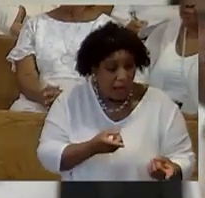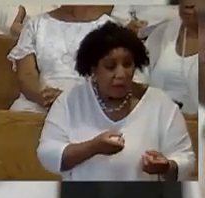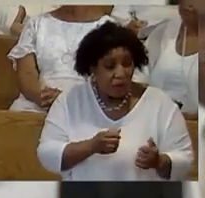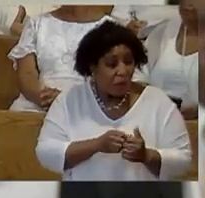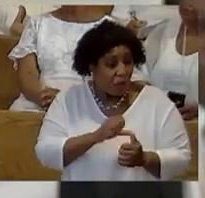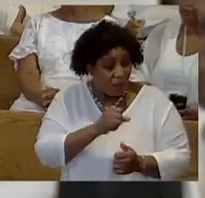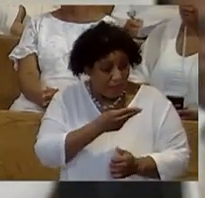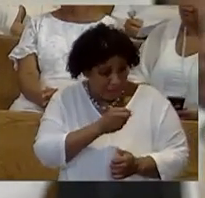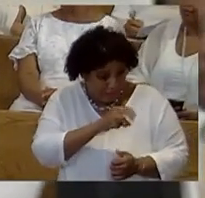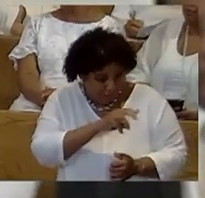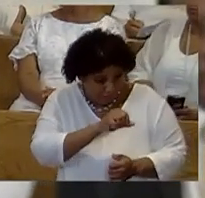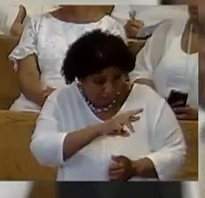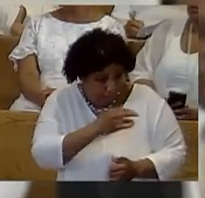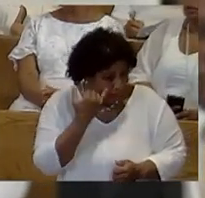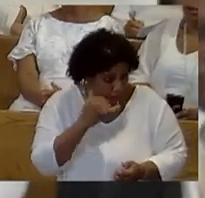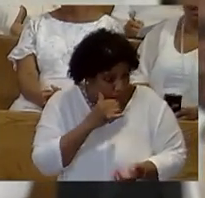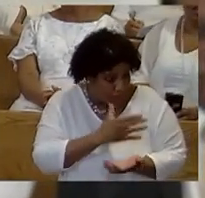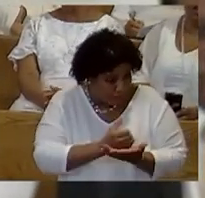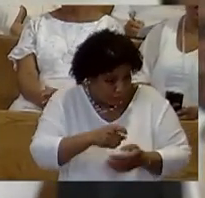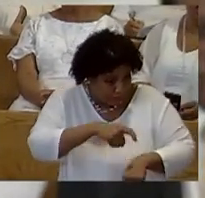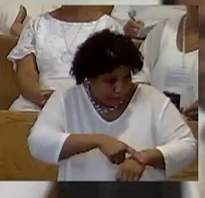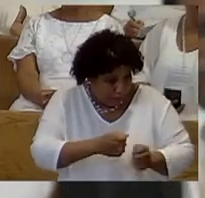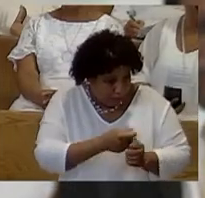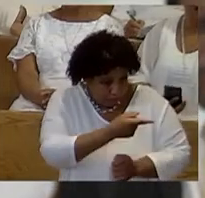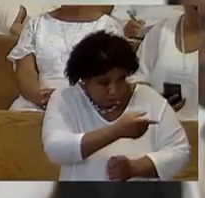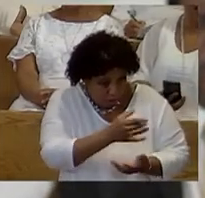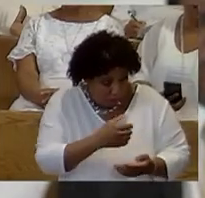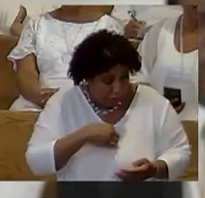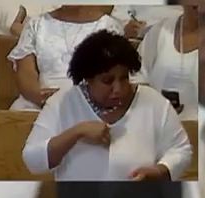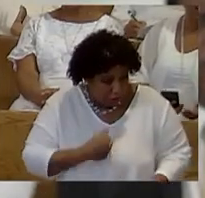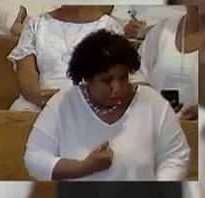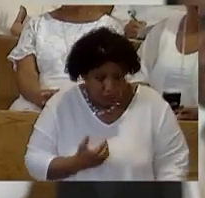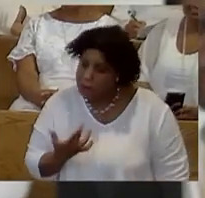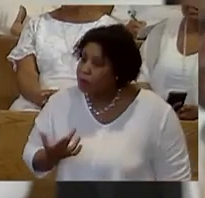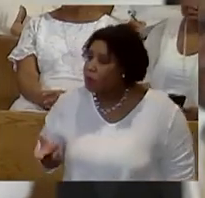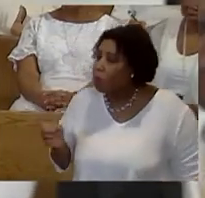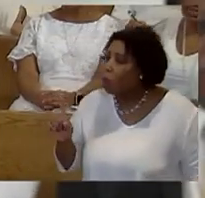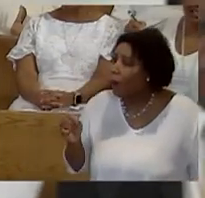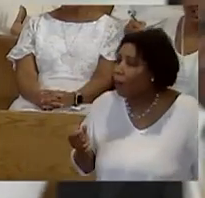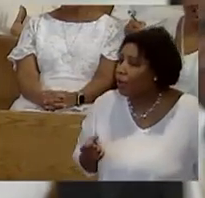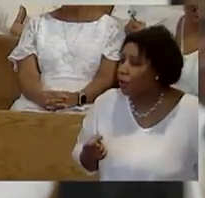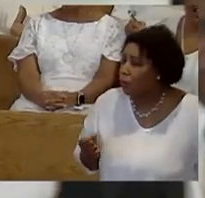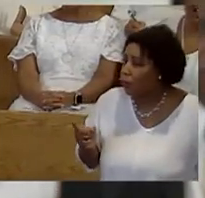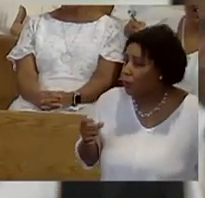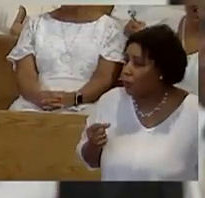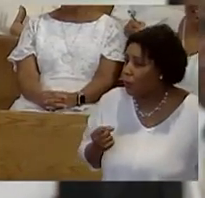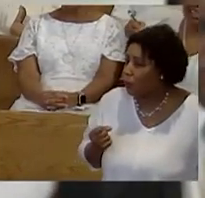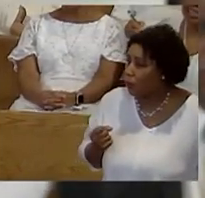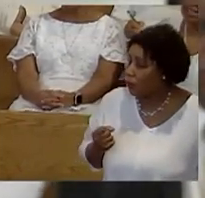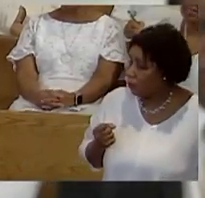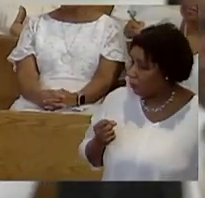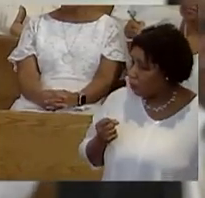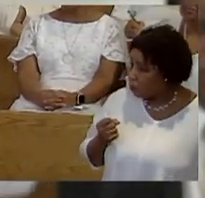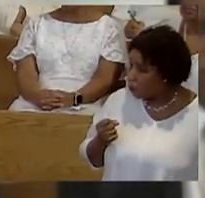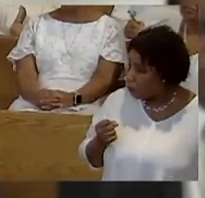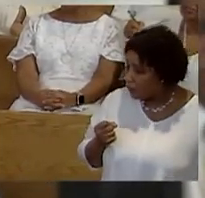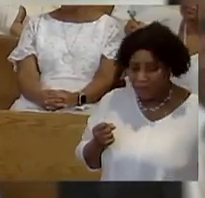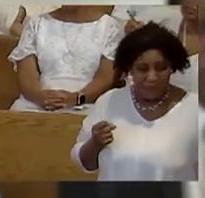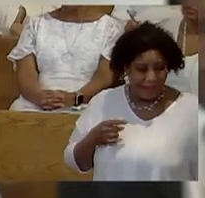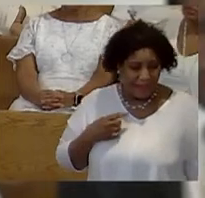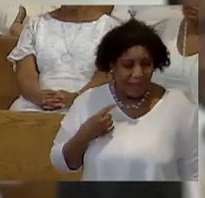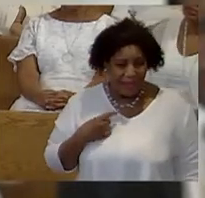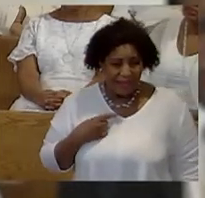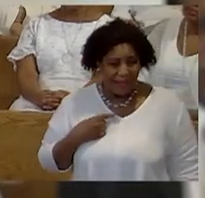Shamari, she's going to be upset. She can be calling you on the phone, where are you? I think some of y'all